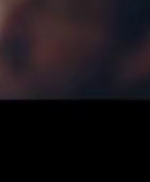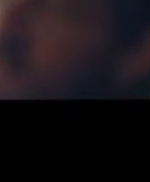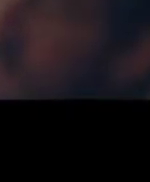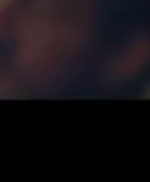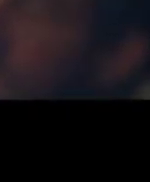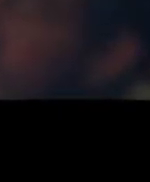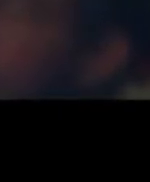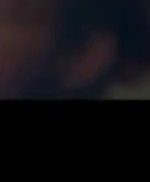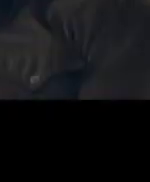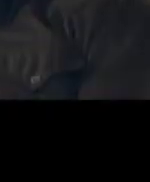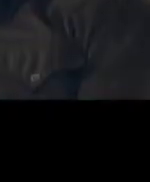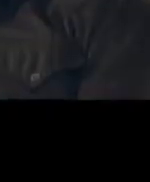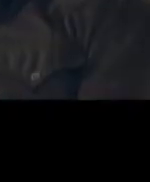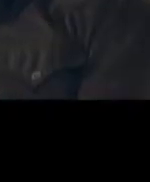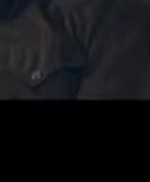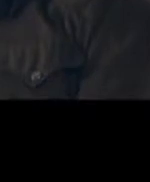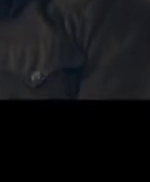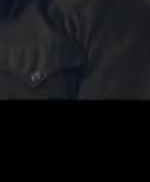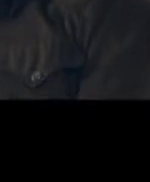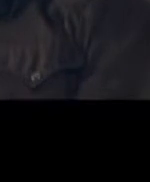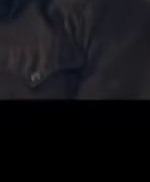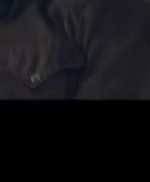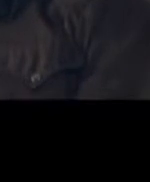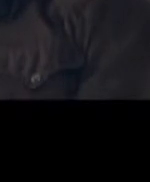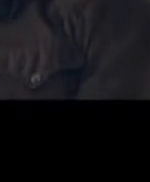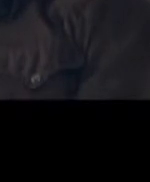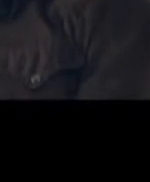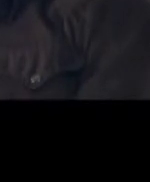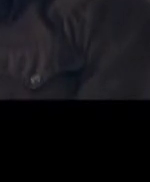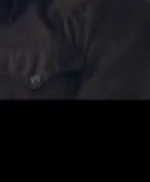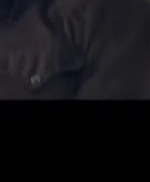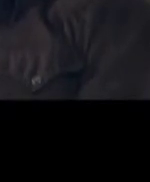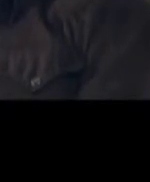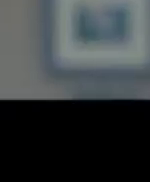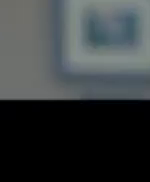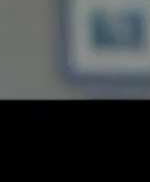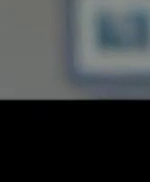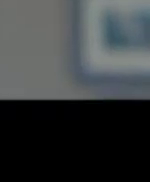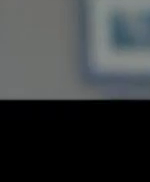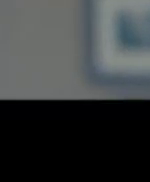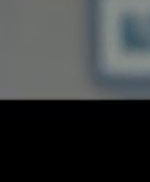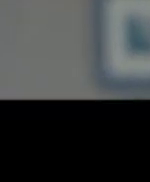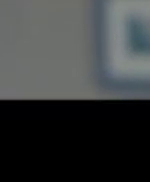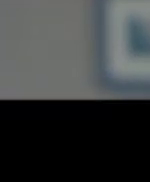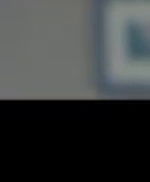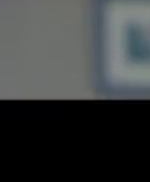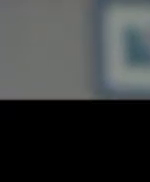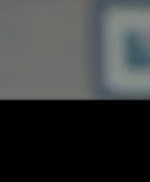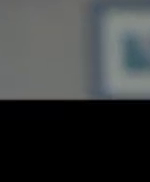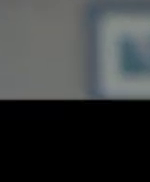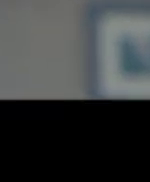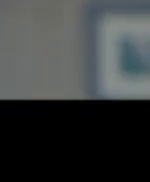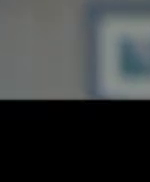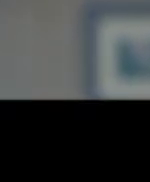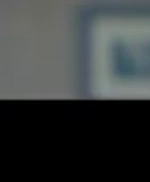Gone where? She run off. She ain't coming back. Just you and me now.